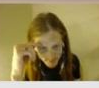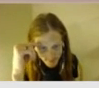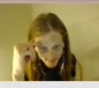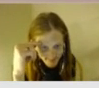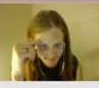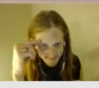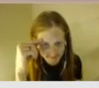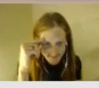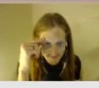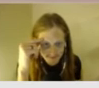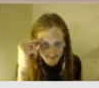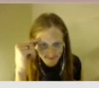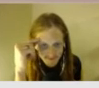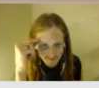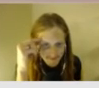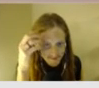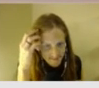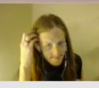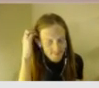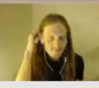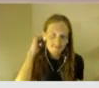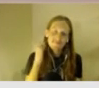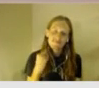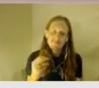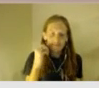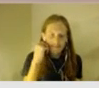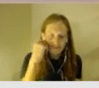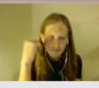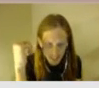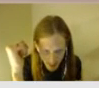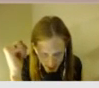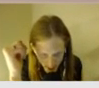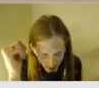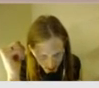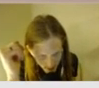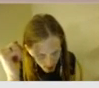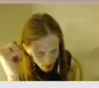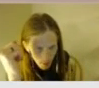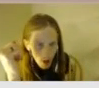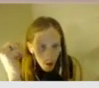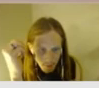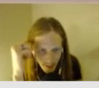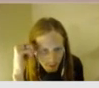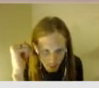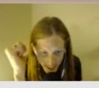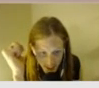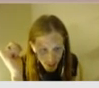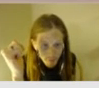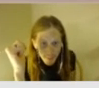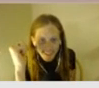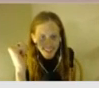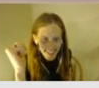know, and one of the things that has actually helped me grow tremendously is our relationship. It's my channel. Thank you so much. No. Oh, I'm sorry. Your